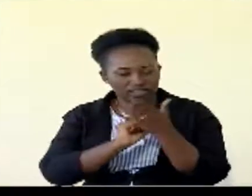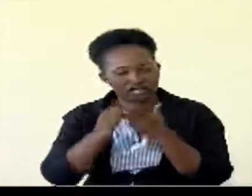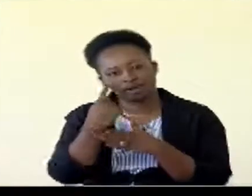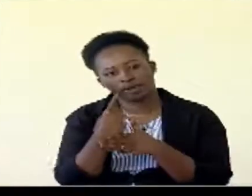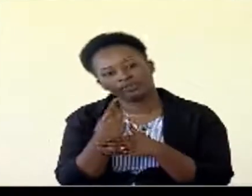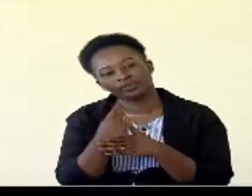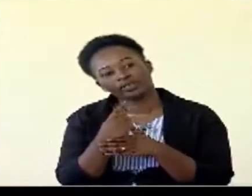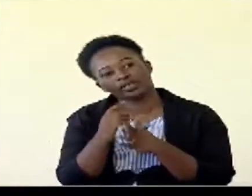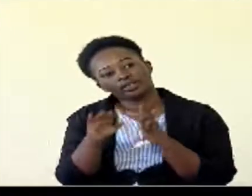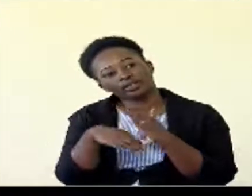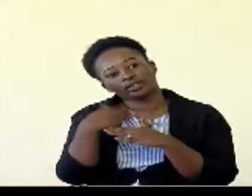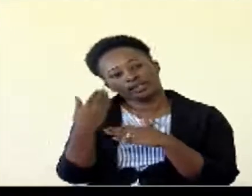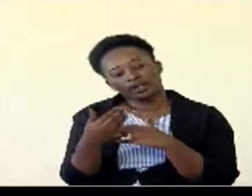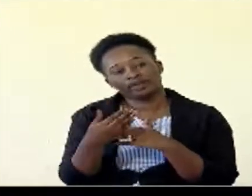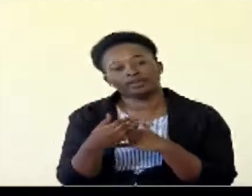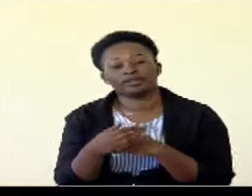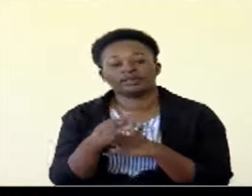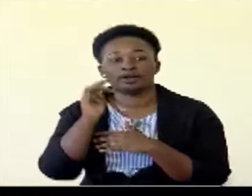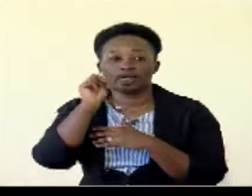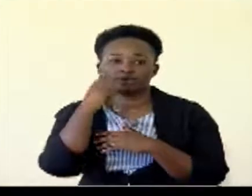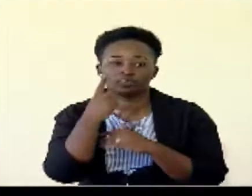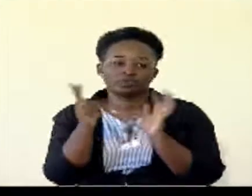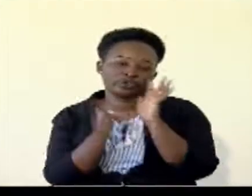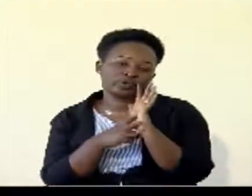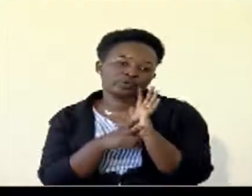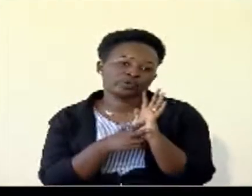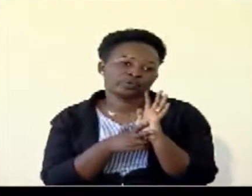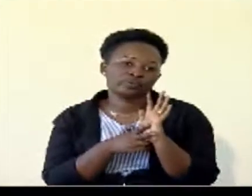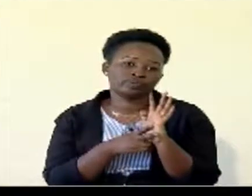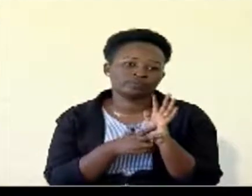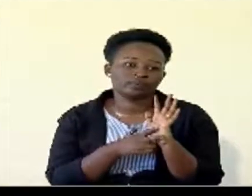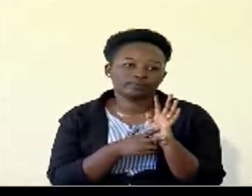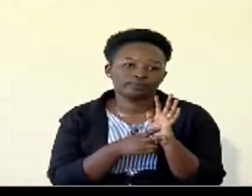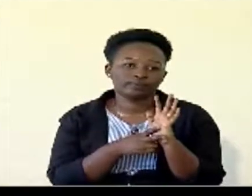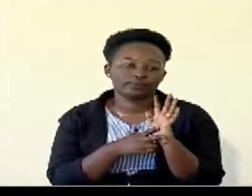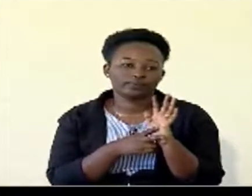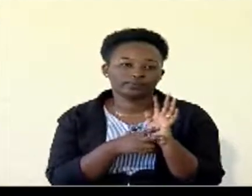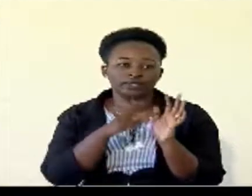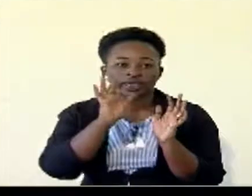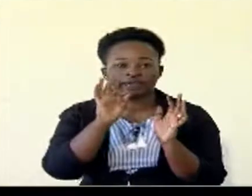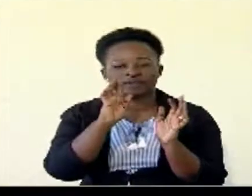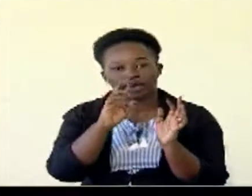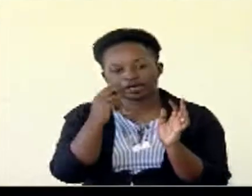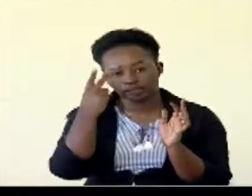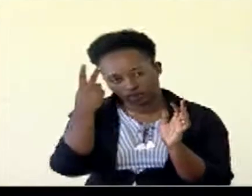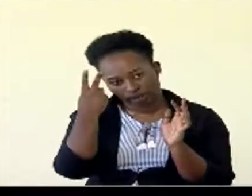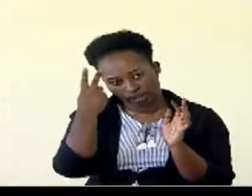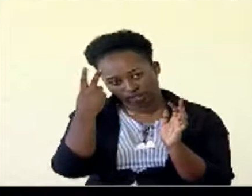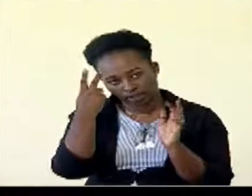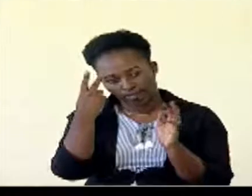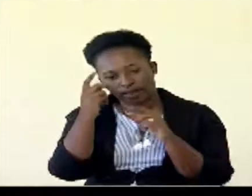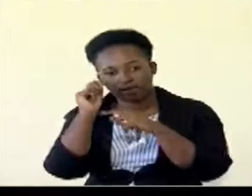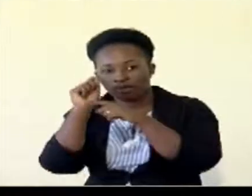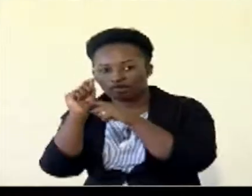Okay? So this will cross that, you remain with M2. That means M2 is equal to F R